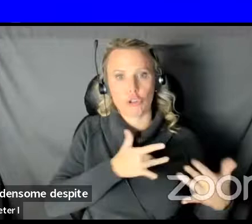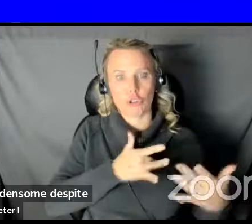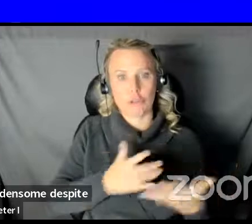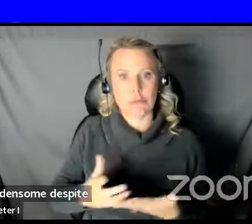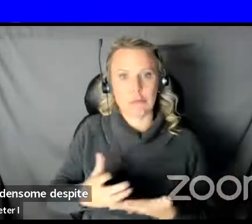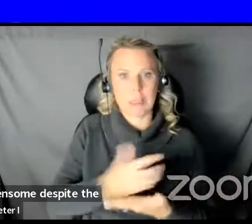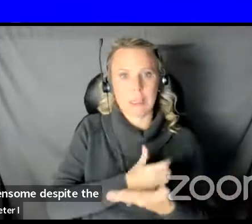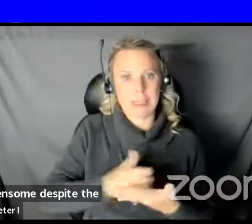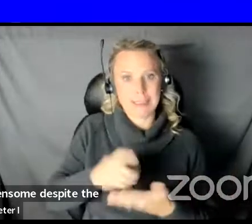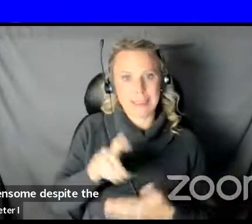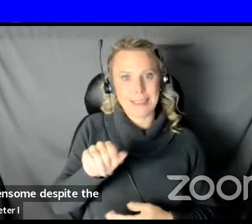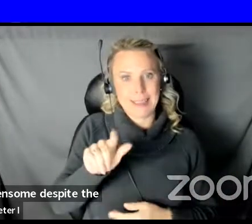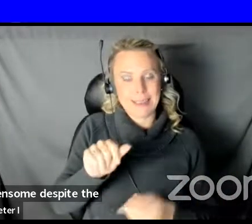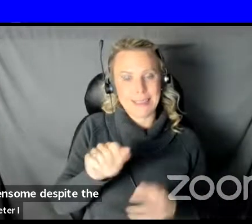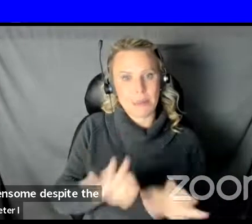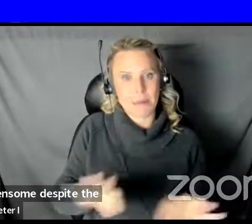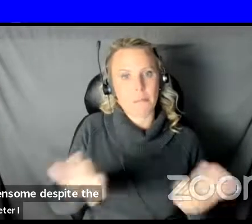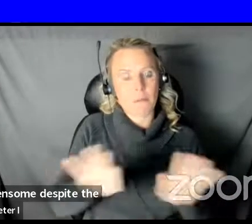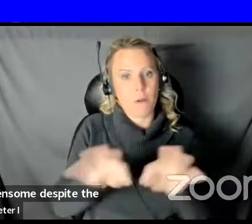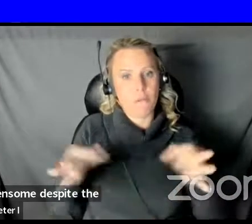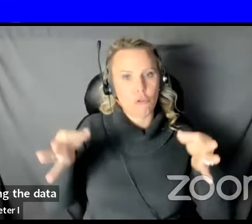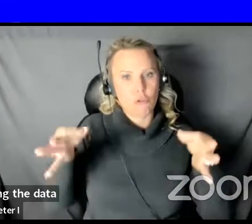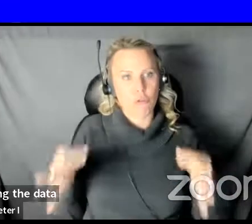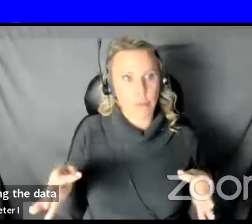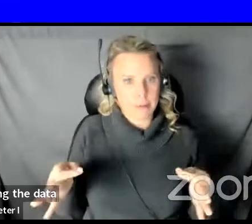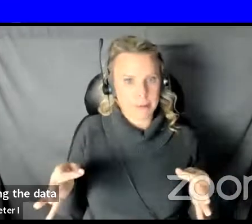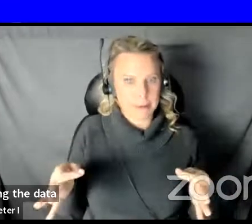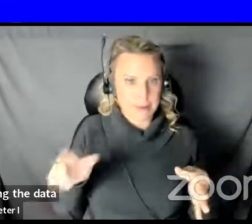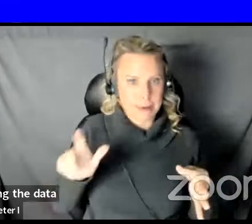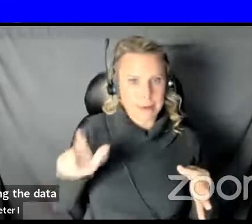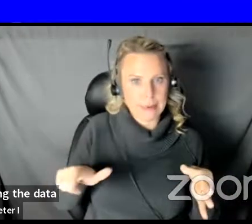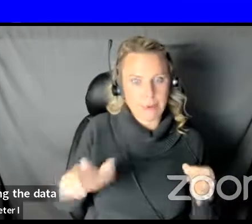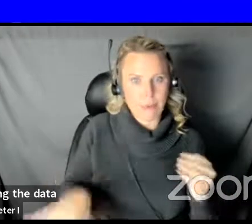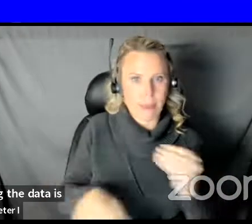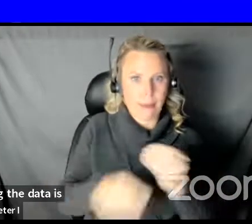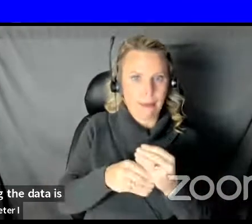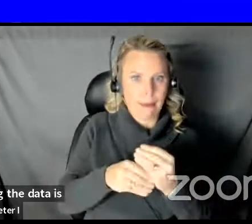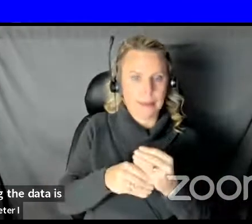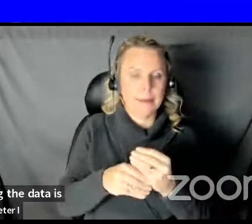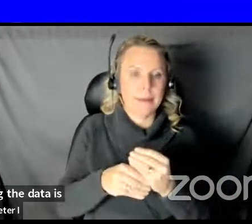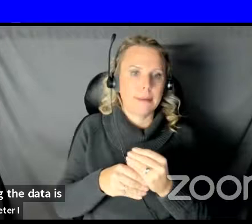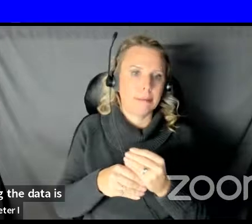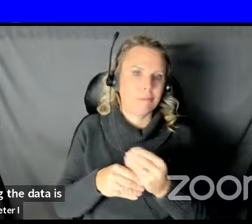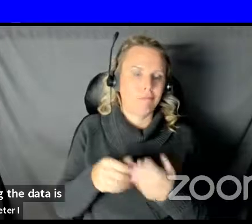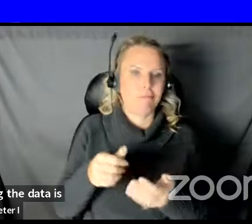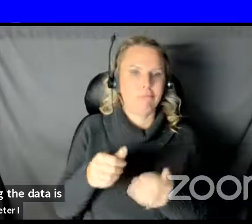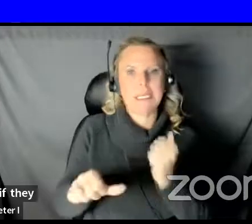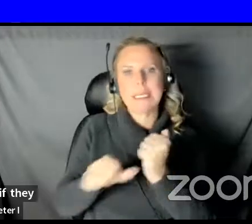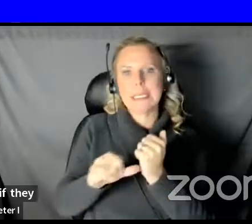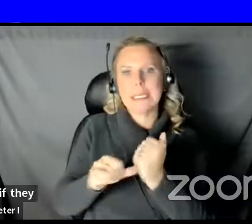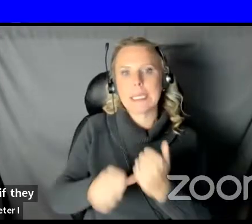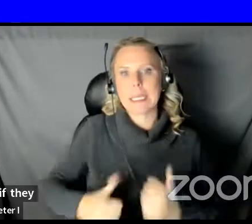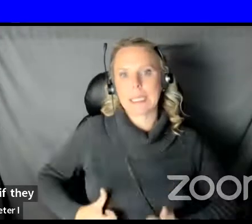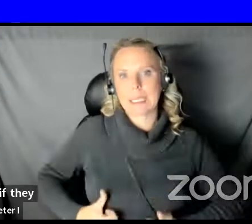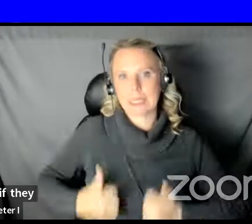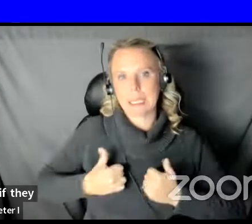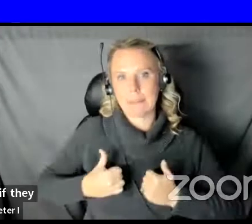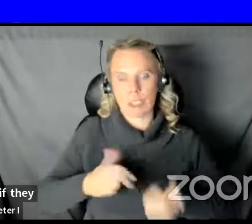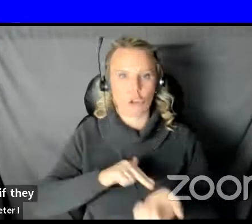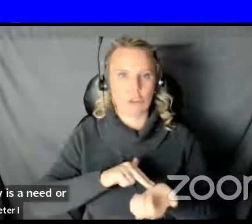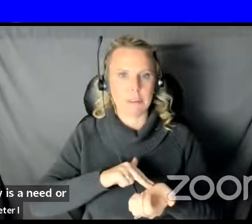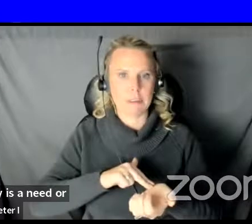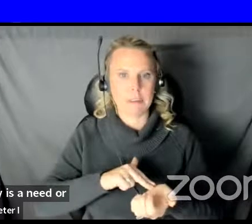this data is important for determining if there is a need for additional assistance living and nursing facilities